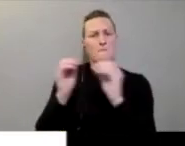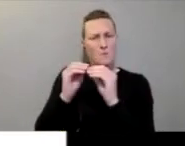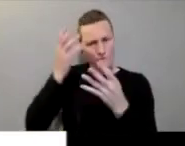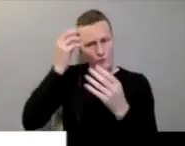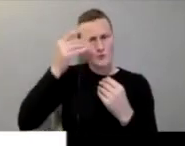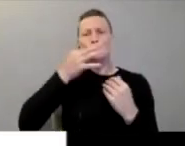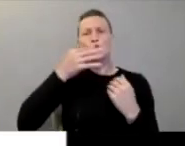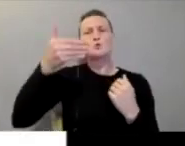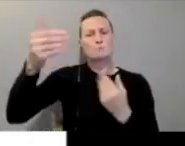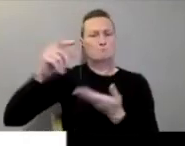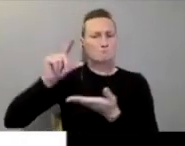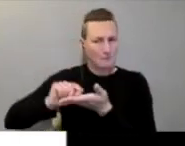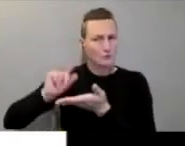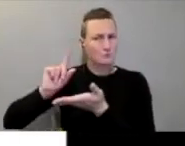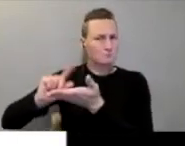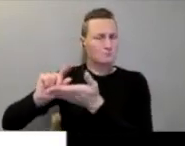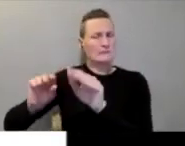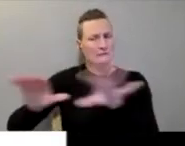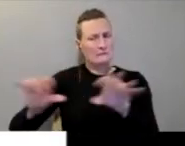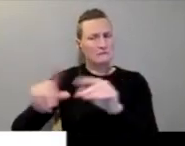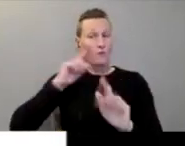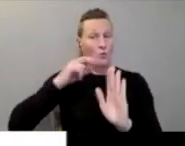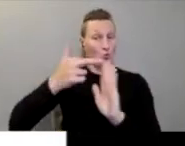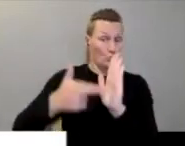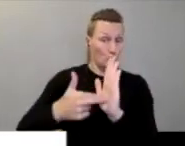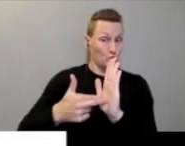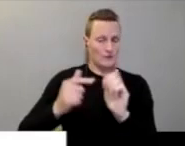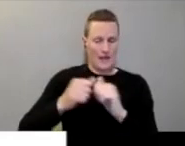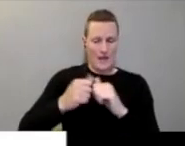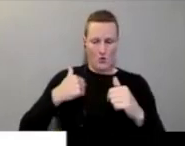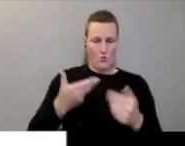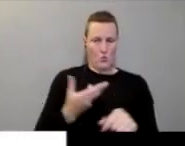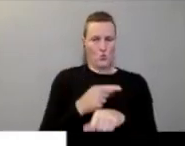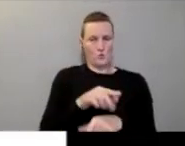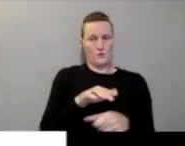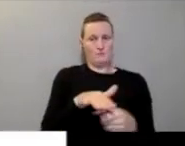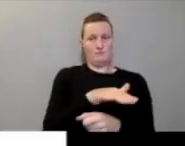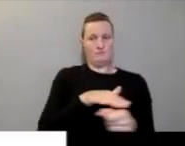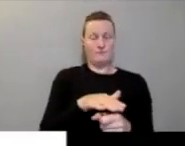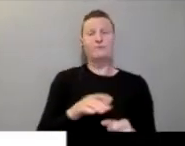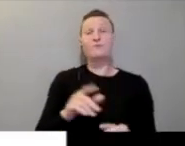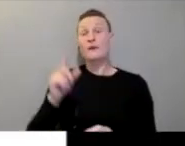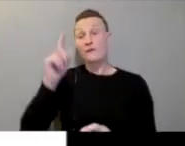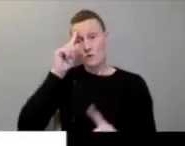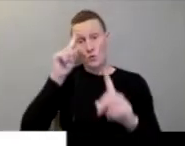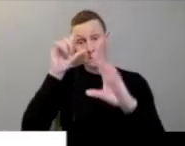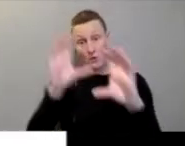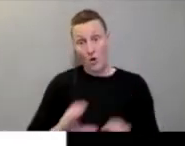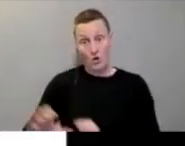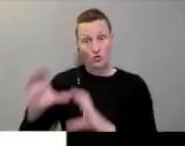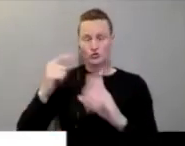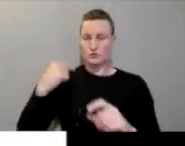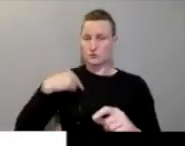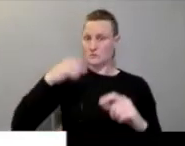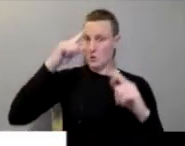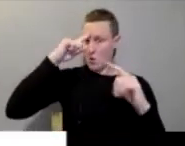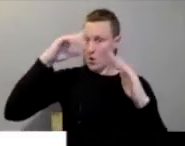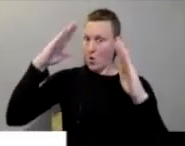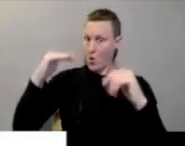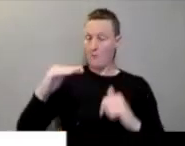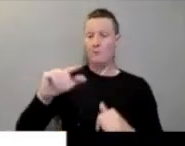certainly for on the Nuit Blanche side, our hope is that by next October, we will be much